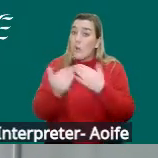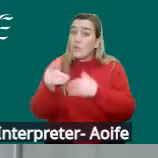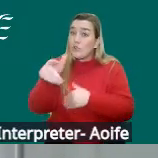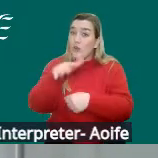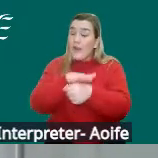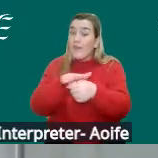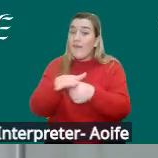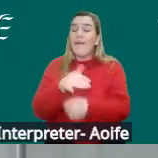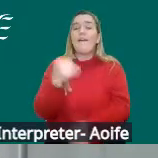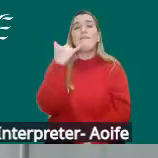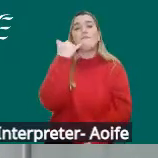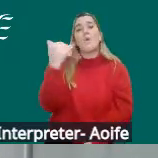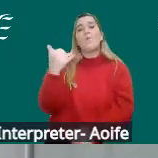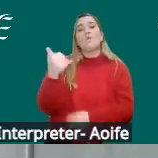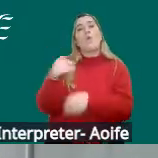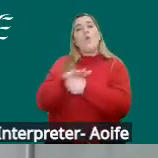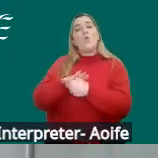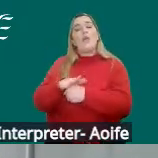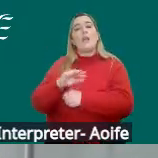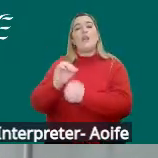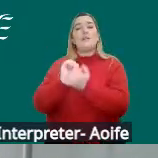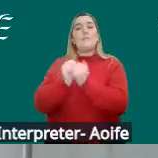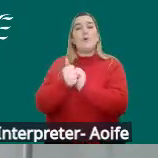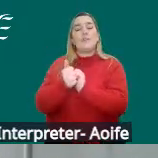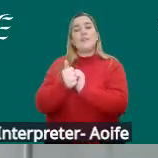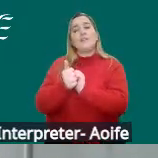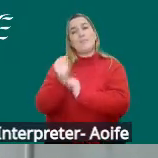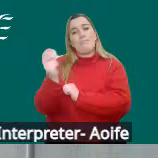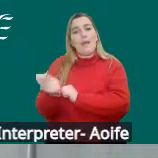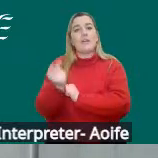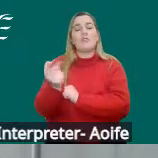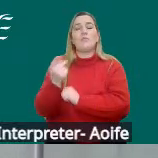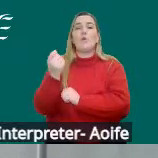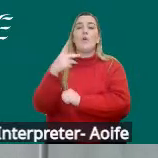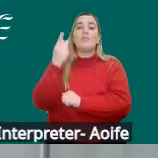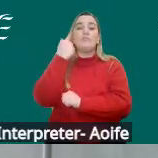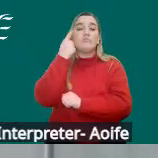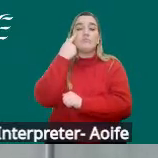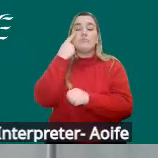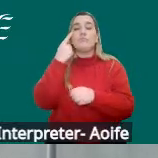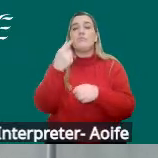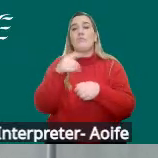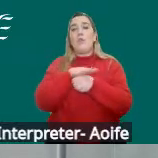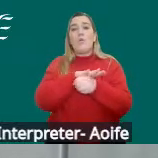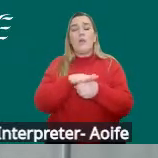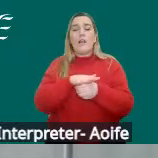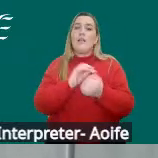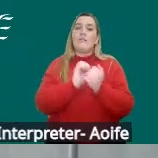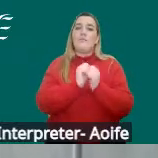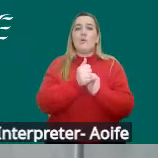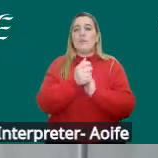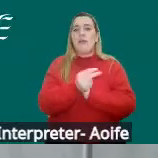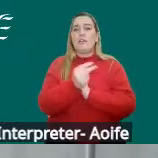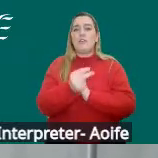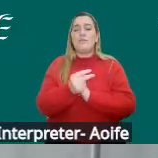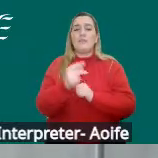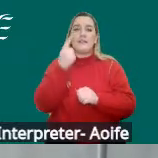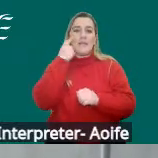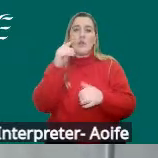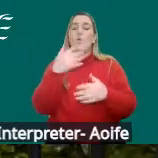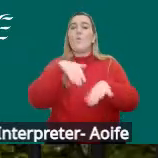your local sports partnership or check out the Sport Ireland website to find your nearest partnership. So